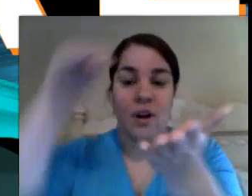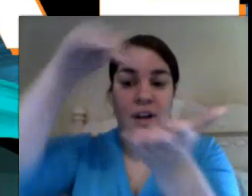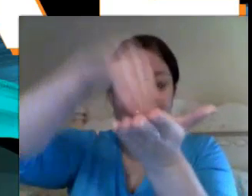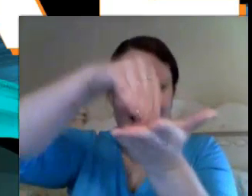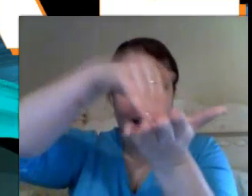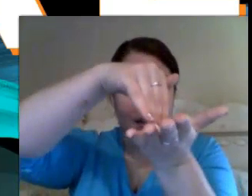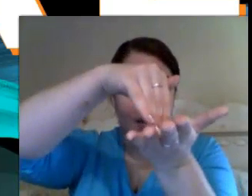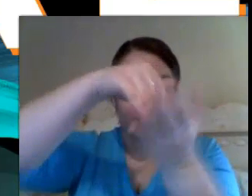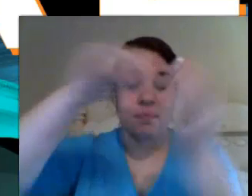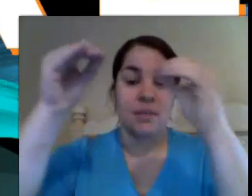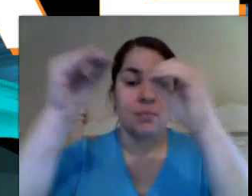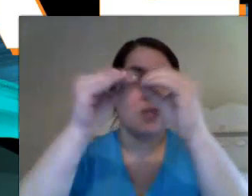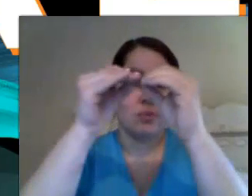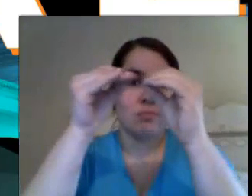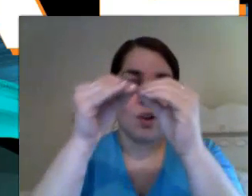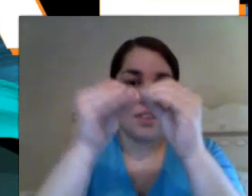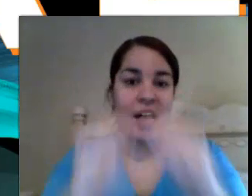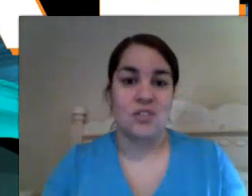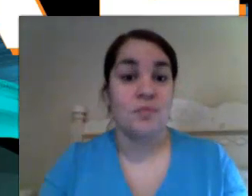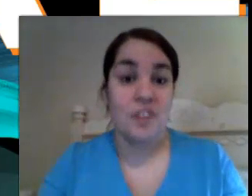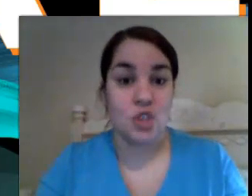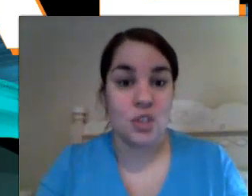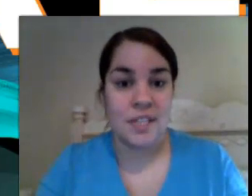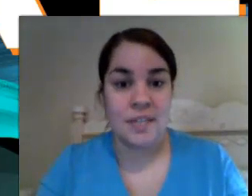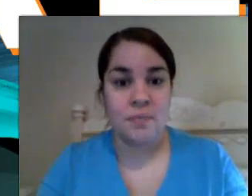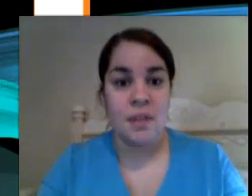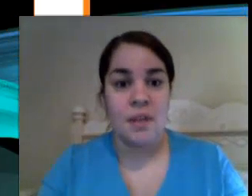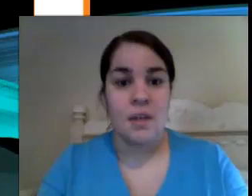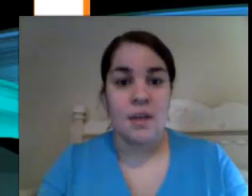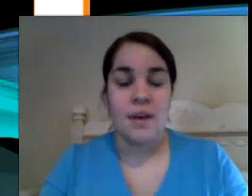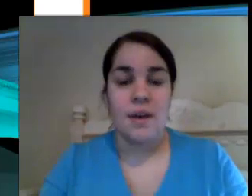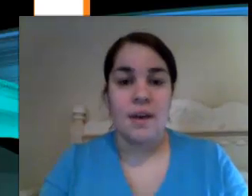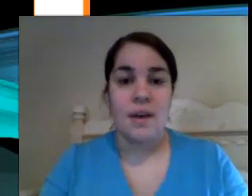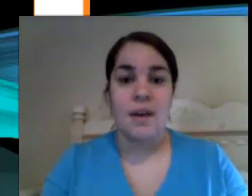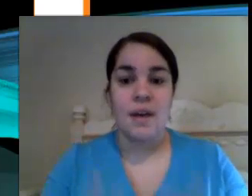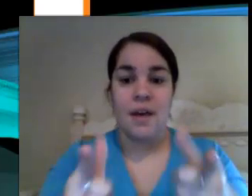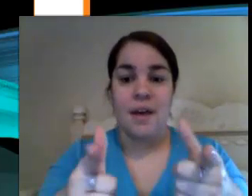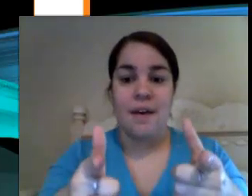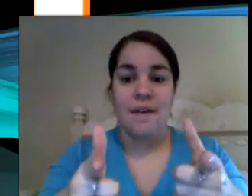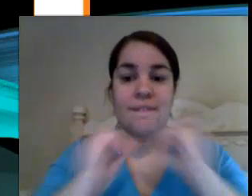more, or again, but we use more in the classroom functionally.